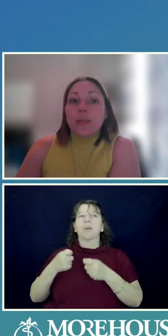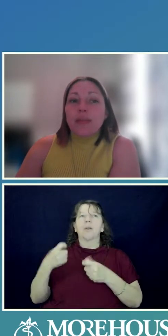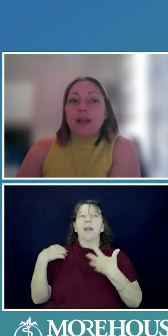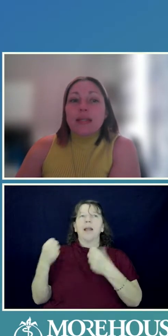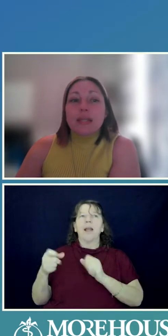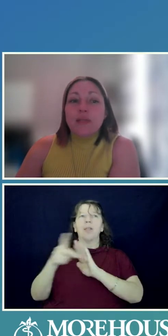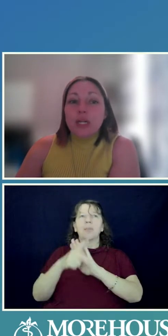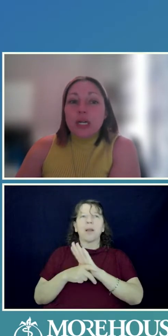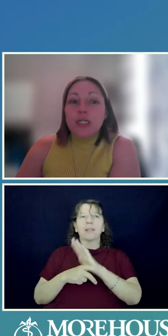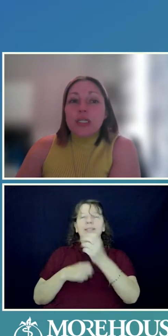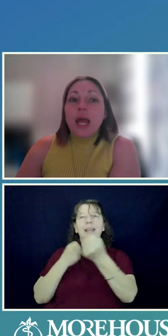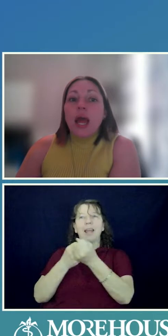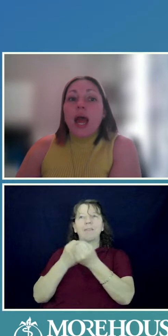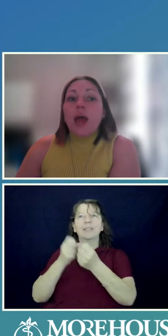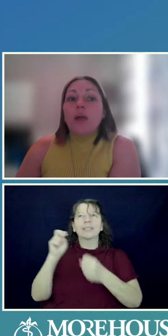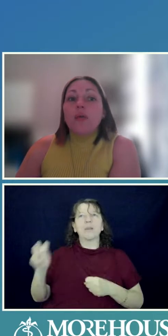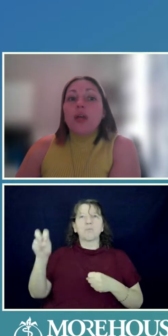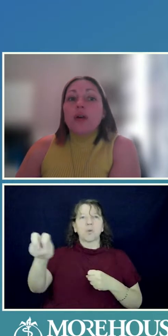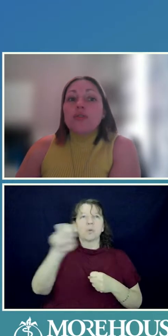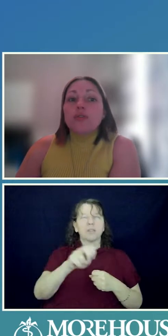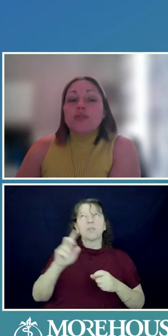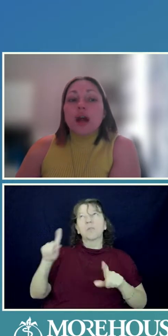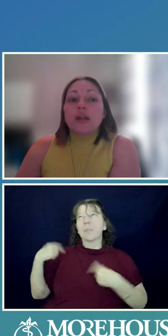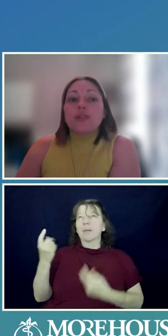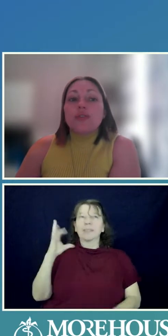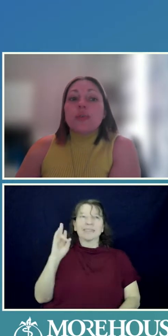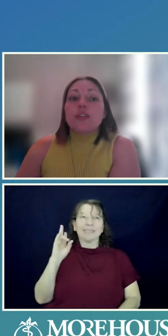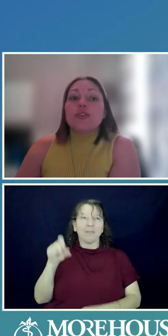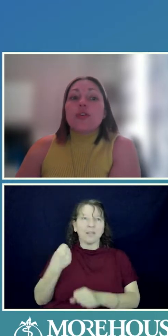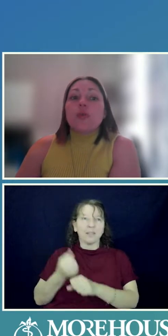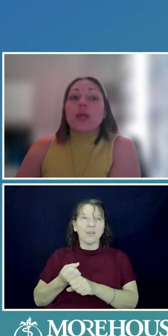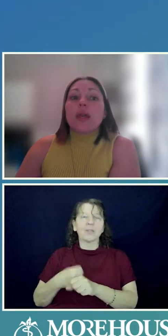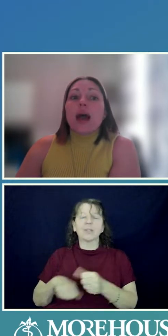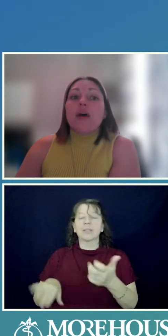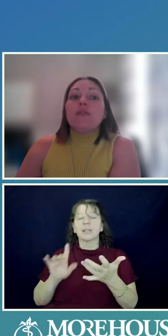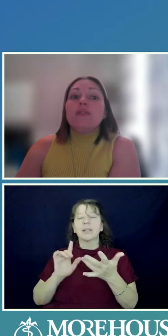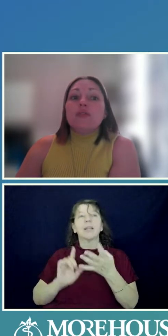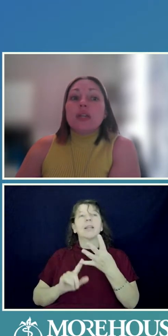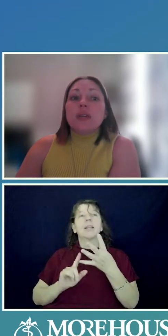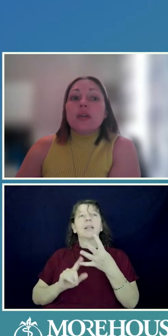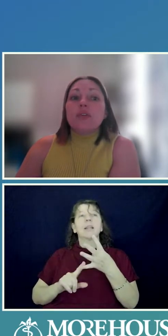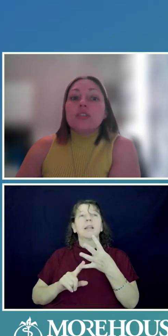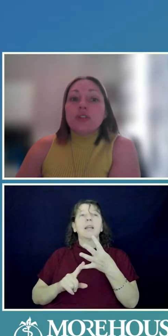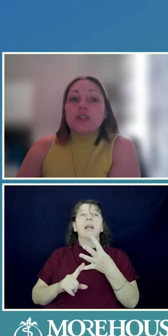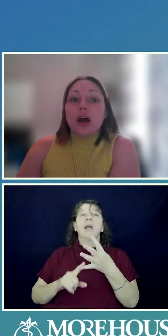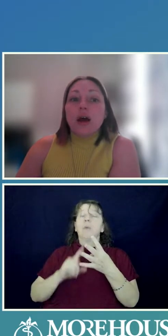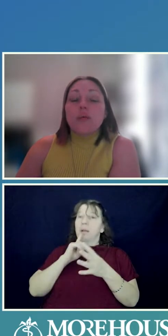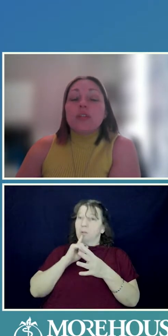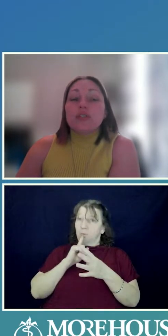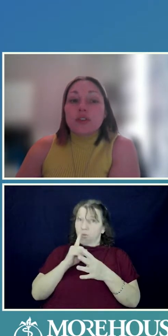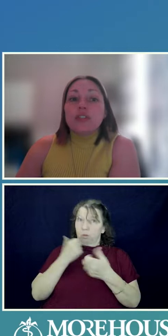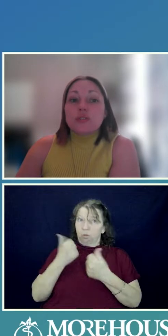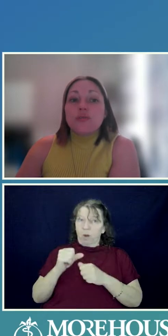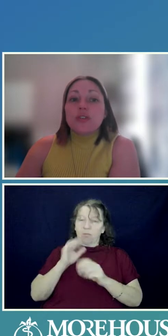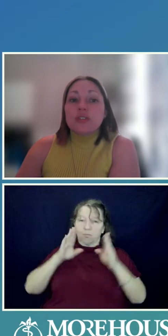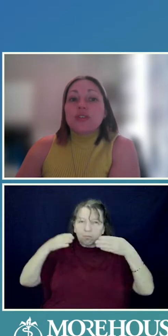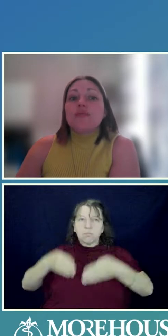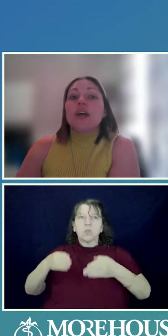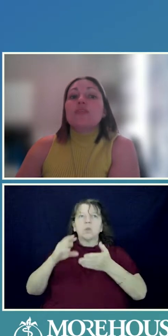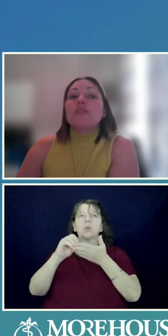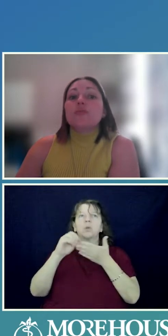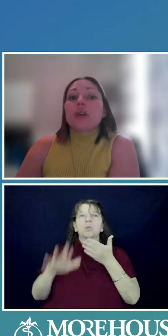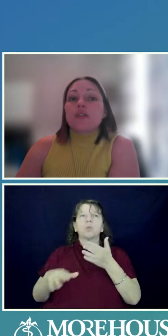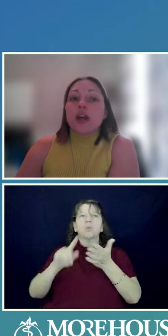for about the last 7 years. And we also try to make sure that we have student research, we serve as student